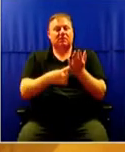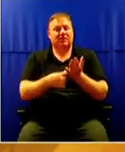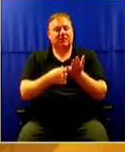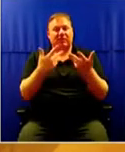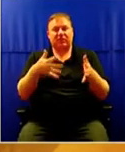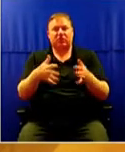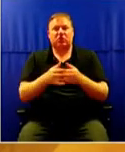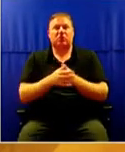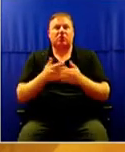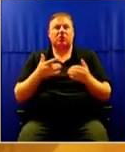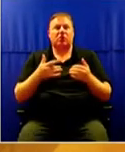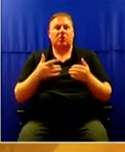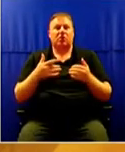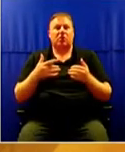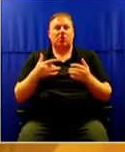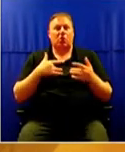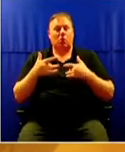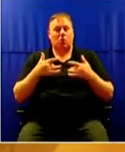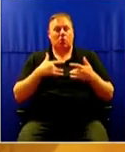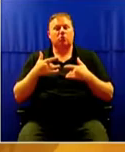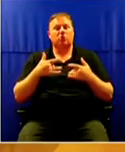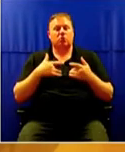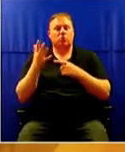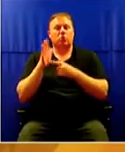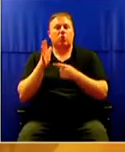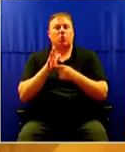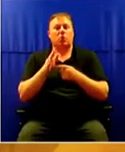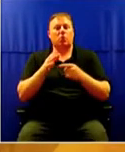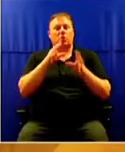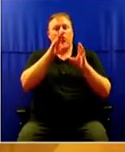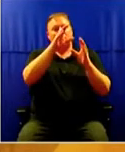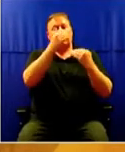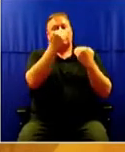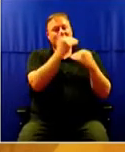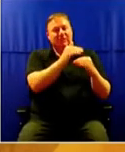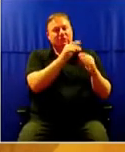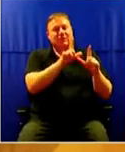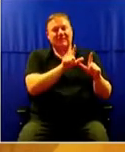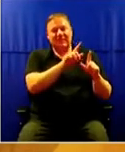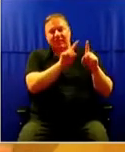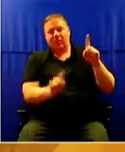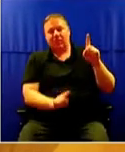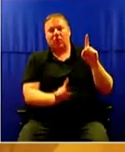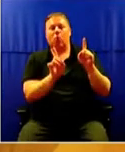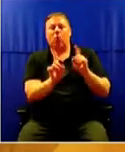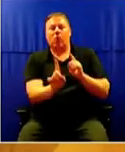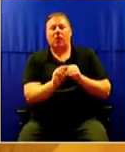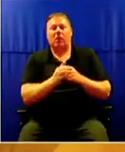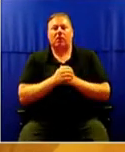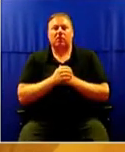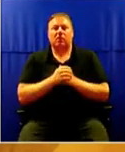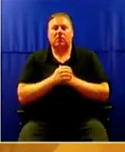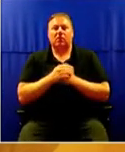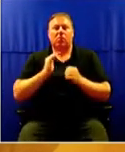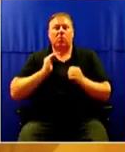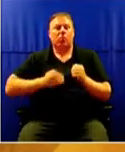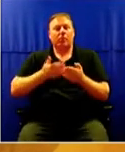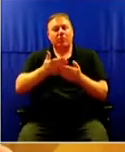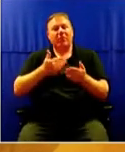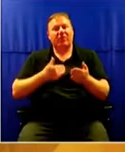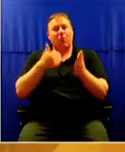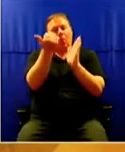was addressed that Section 7(1) created a situation where women prior to the Act,